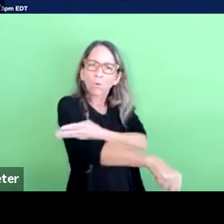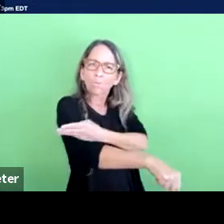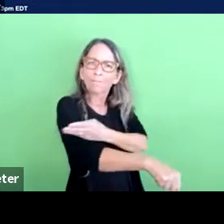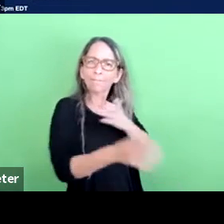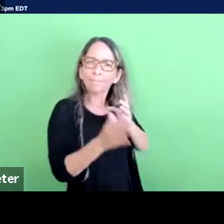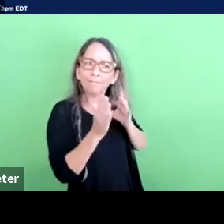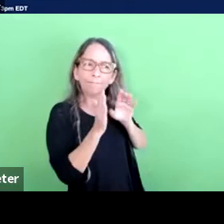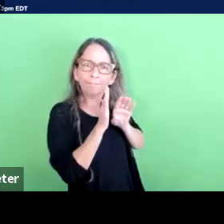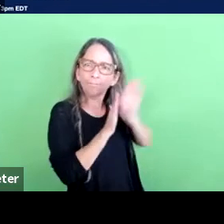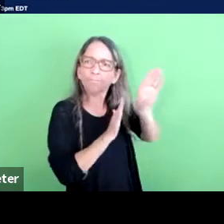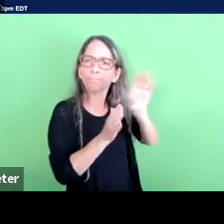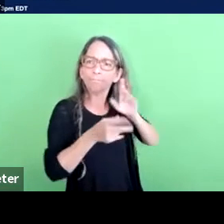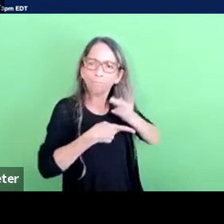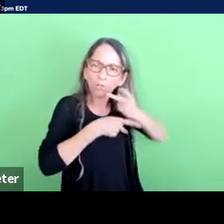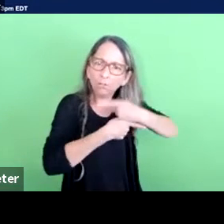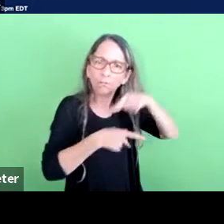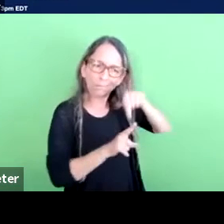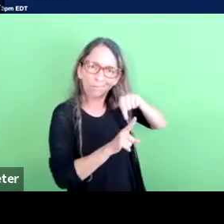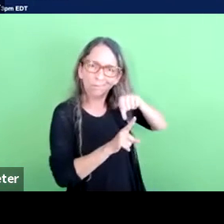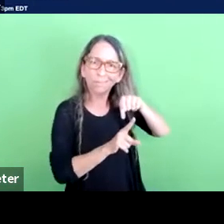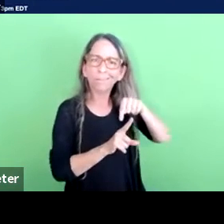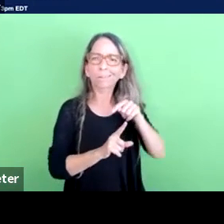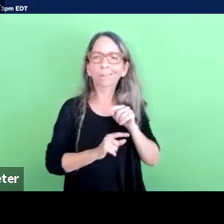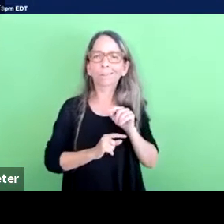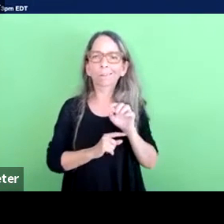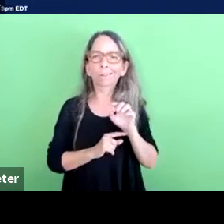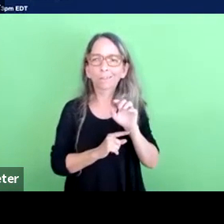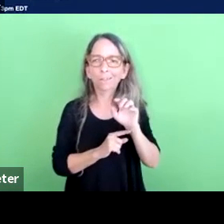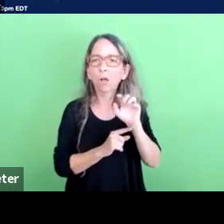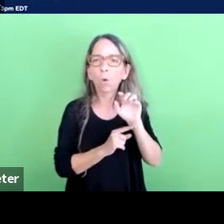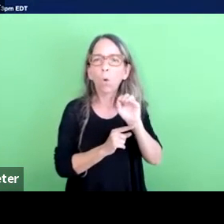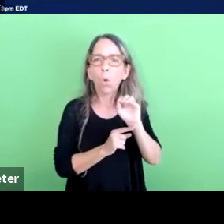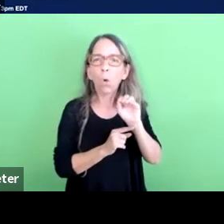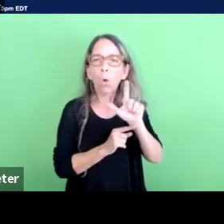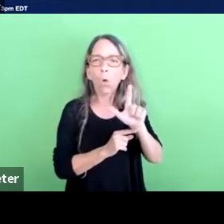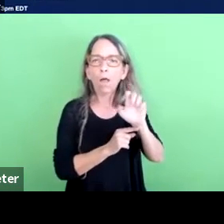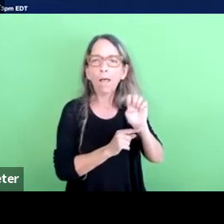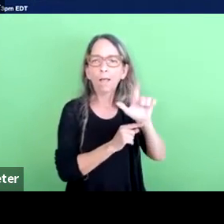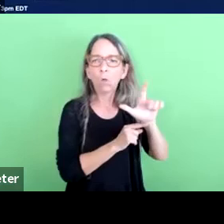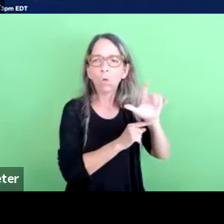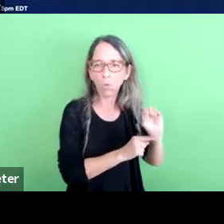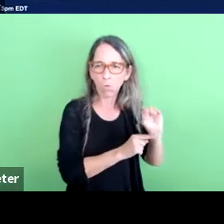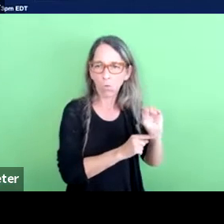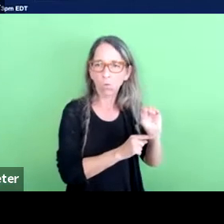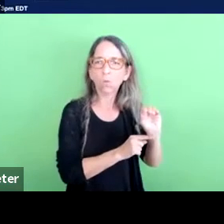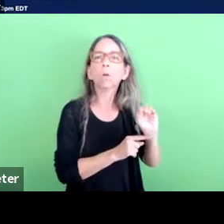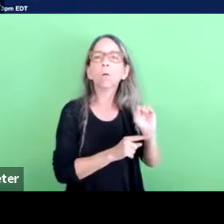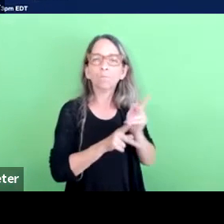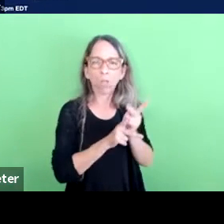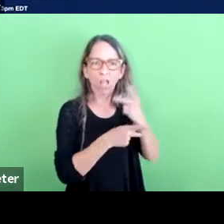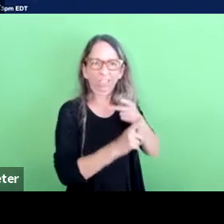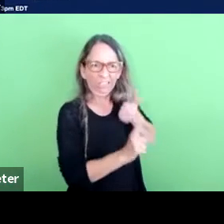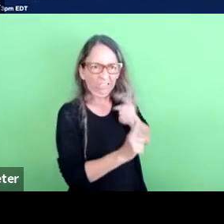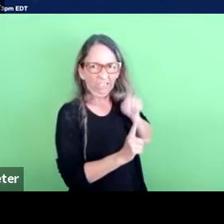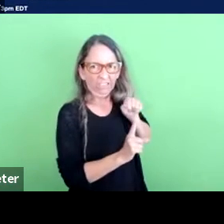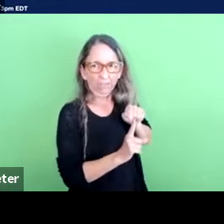Thank you, Erik. And Dr. Cree, you want to elaborate a little bit on your background? Sure, happy to. Thank you, Erik,